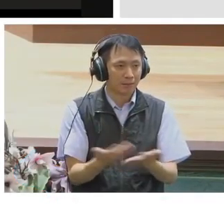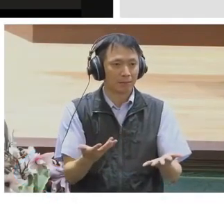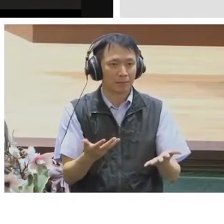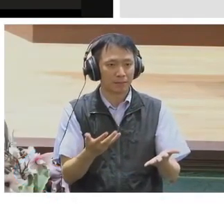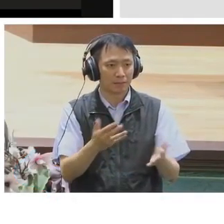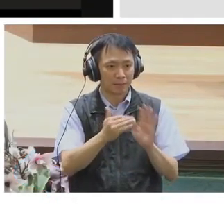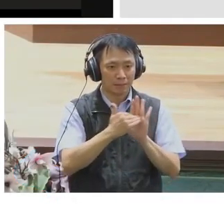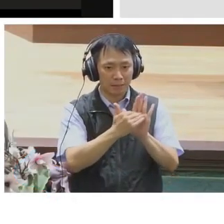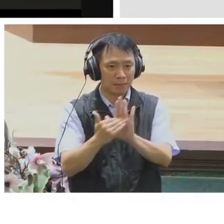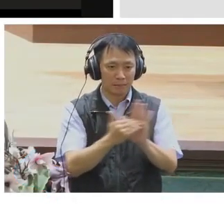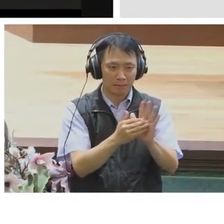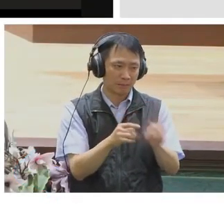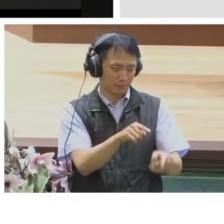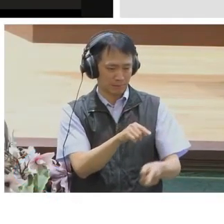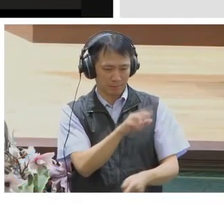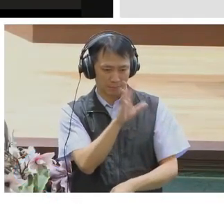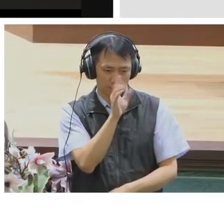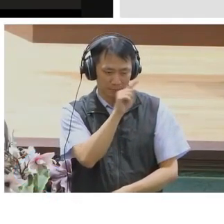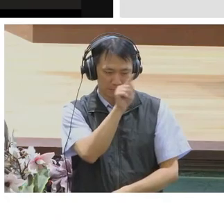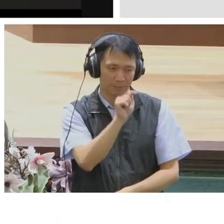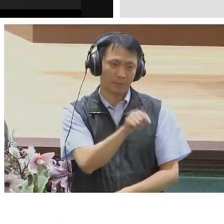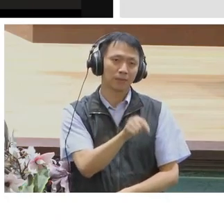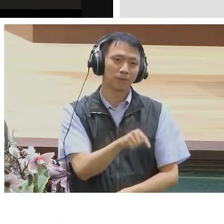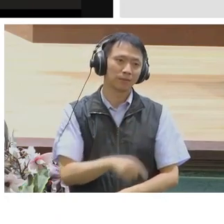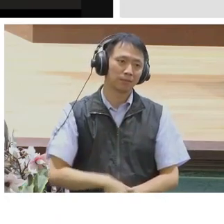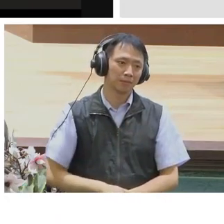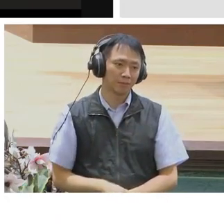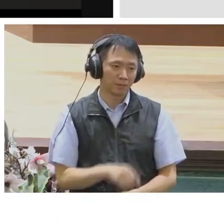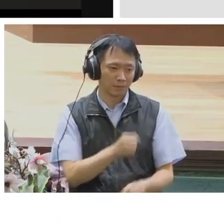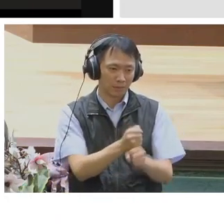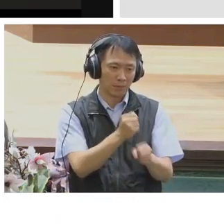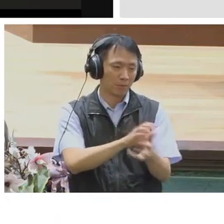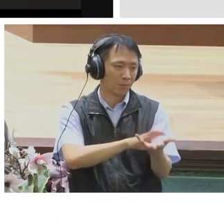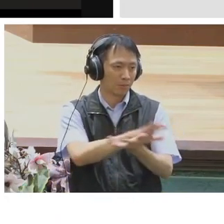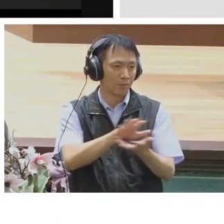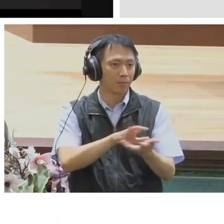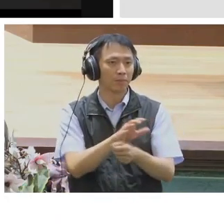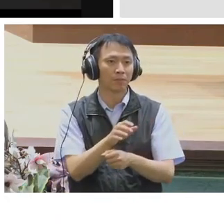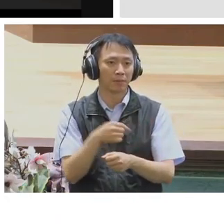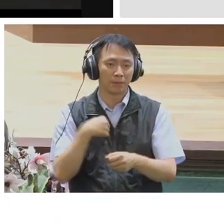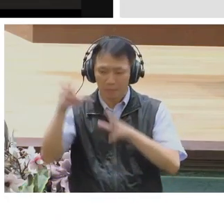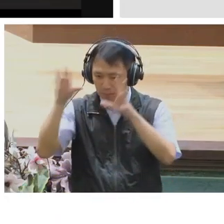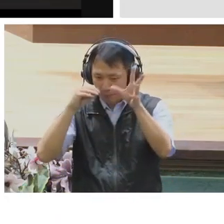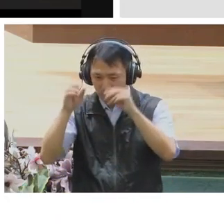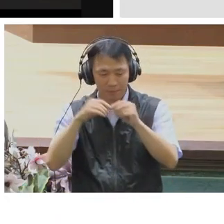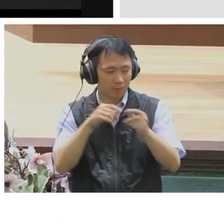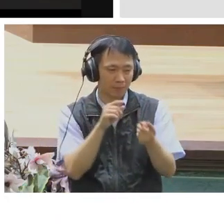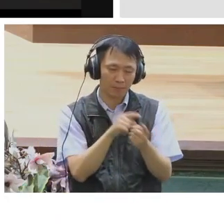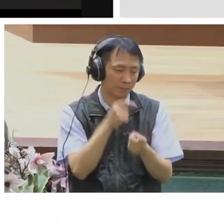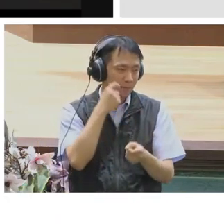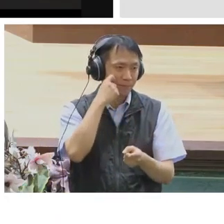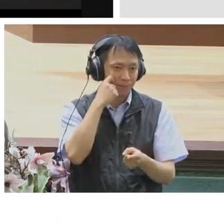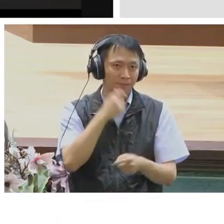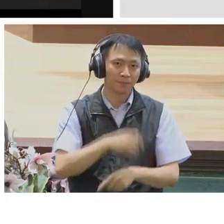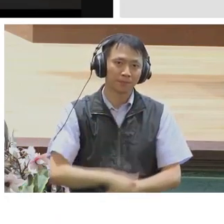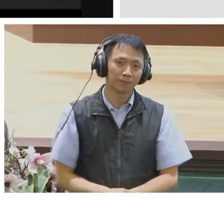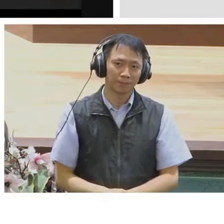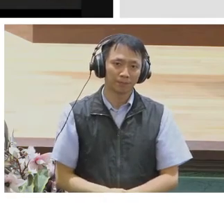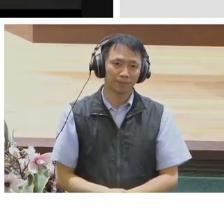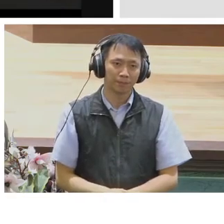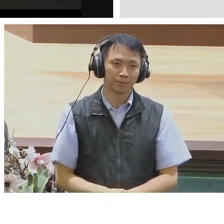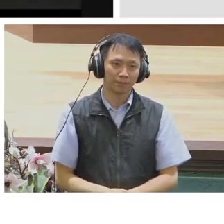confusing, much more decentralization. So it made our job a lot harder because instead of being able to say, this is what was